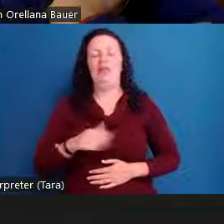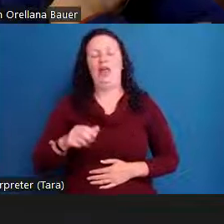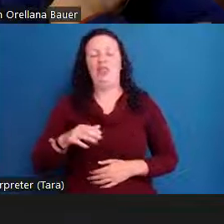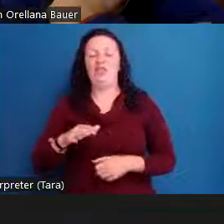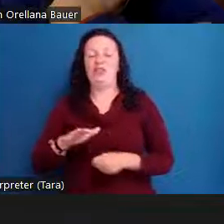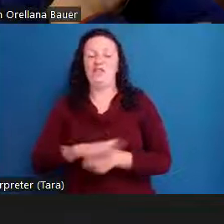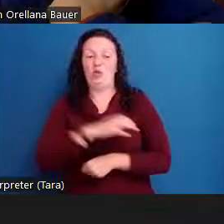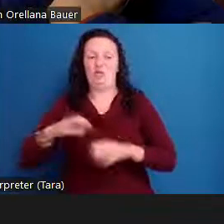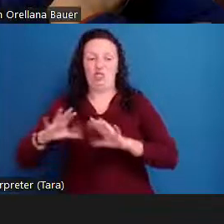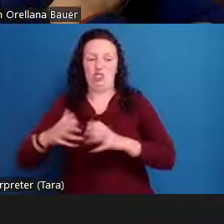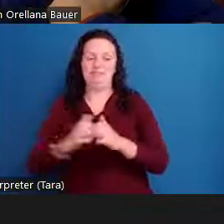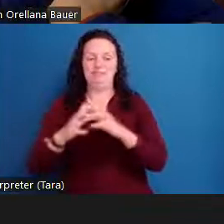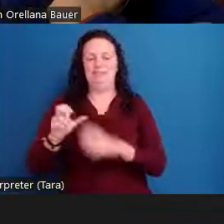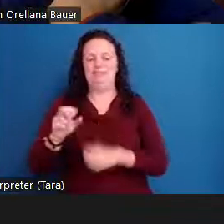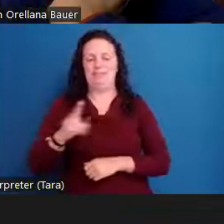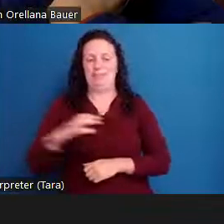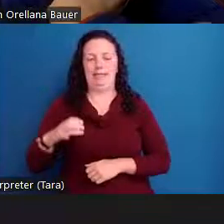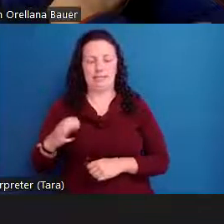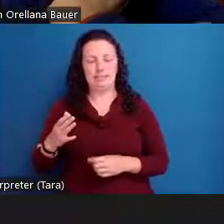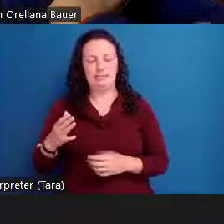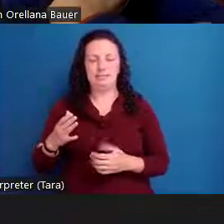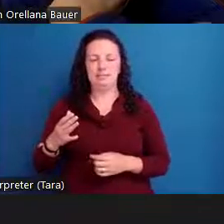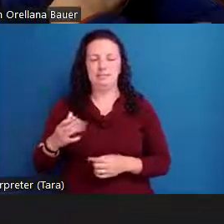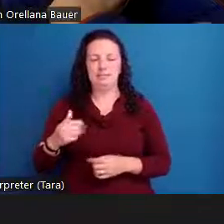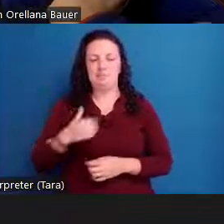phase. I guess we talked about it.